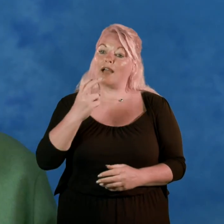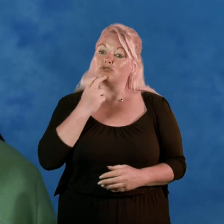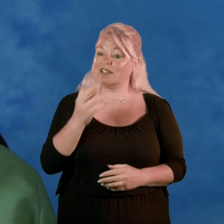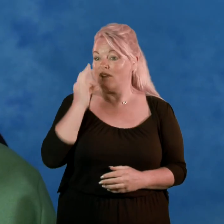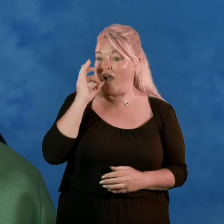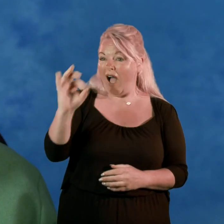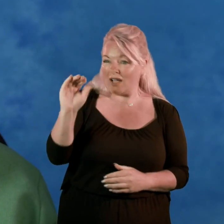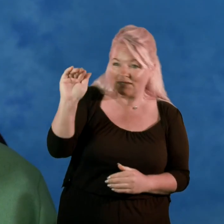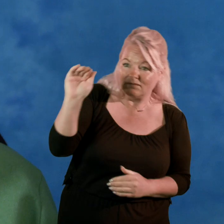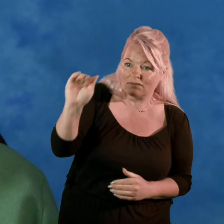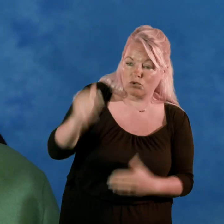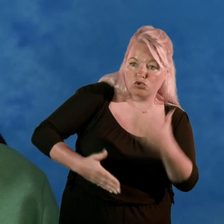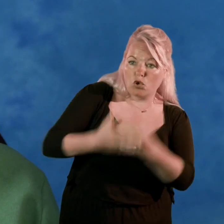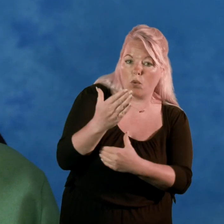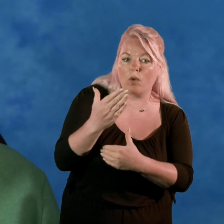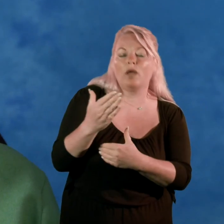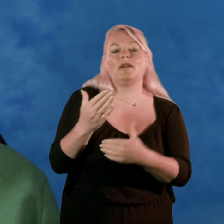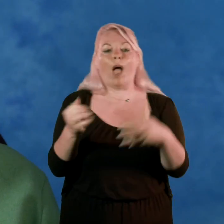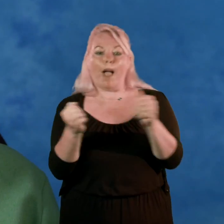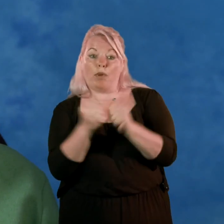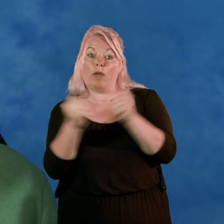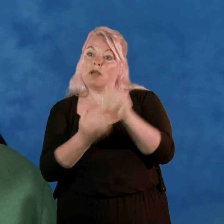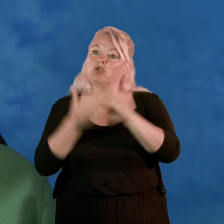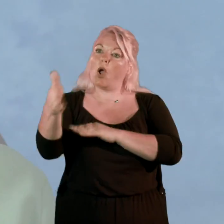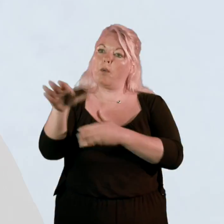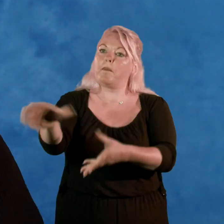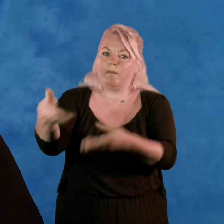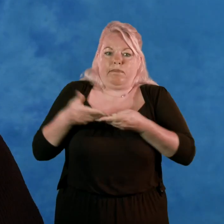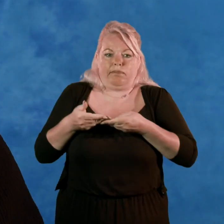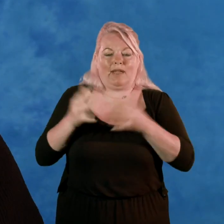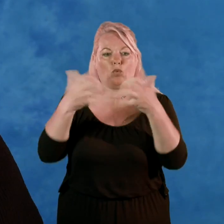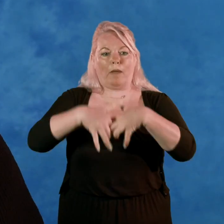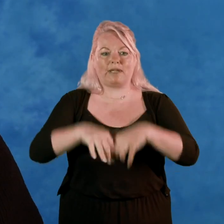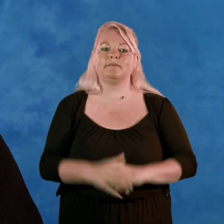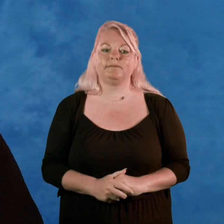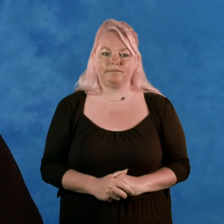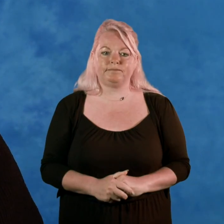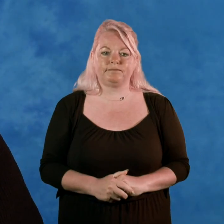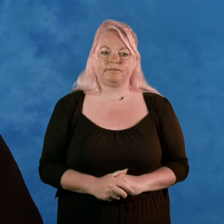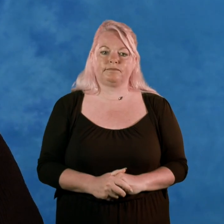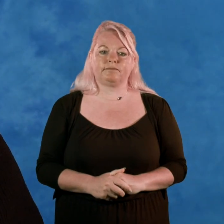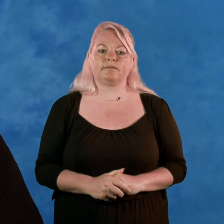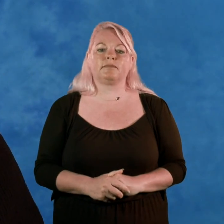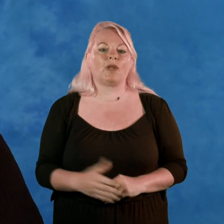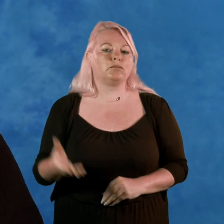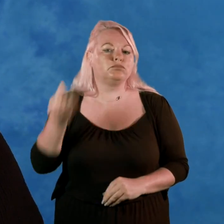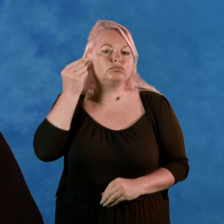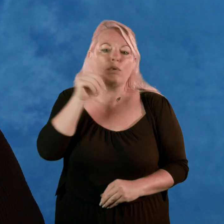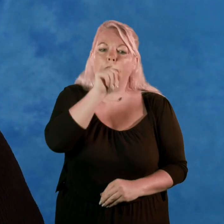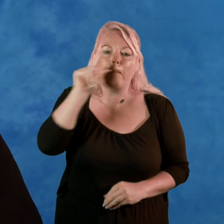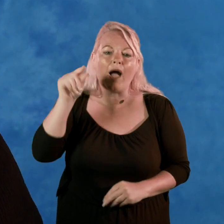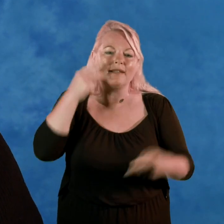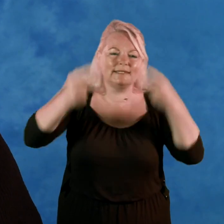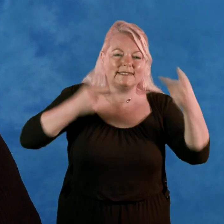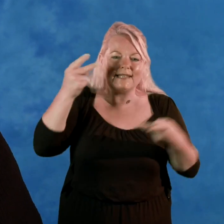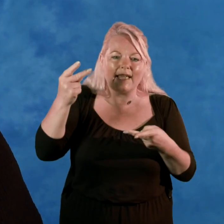but at the moment I've always picked them up when I've been on an appointment. Well, I hear right now, bursting, and I